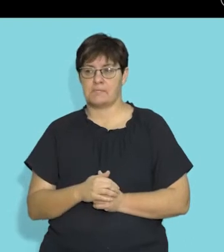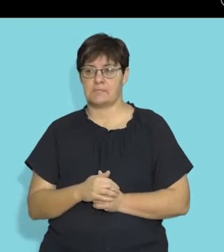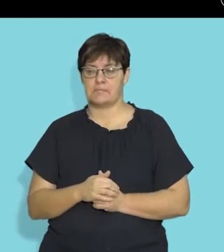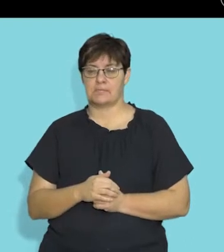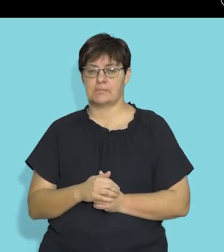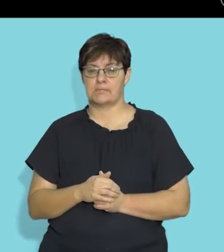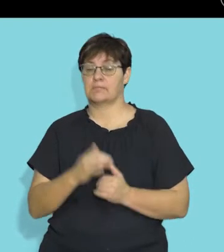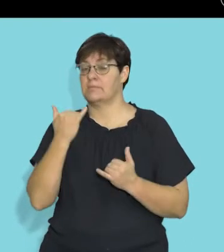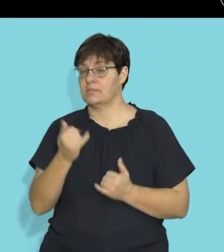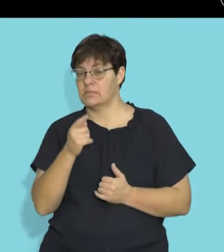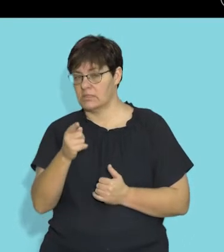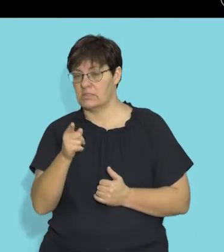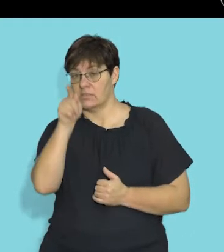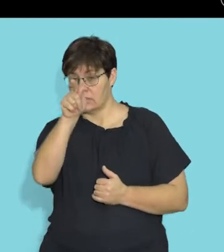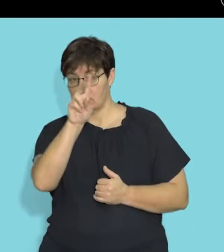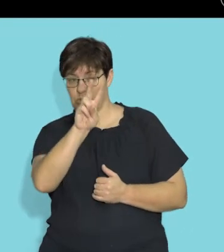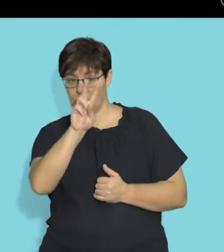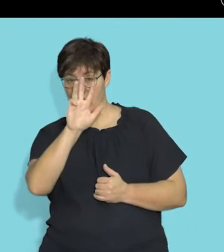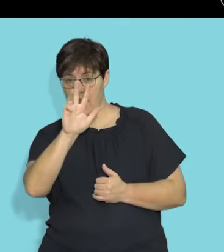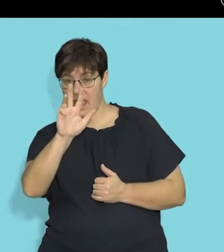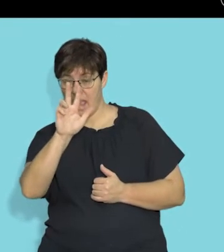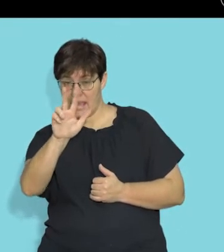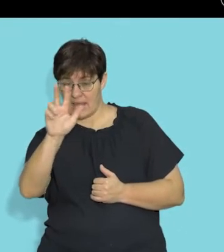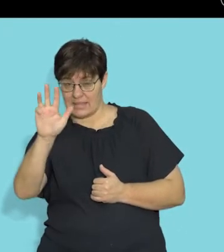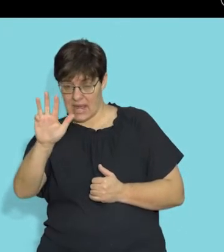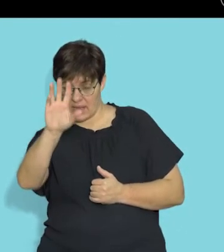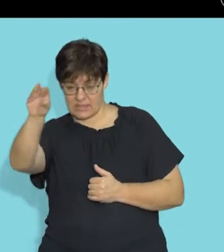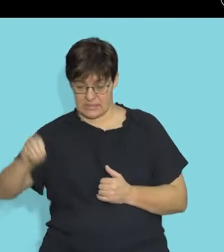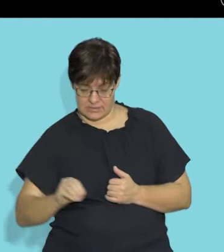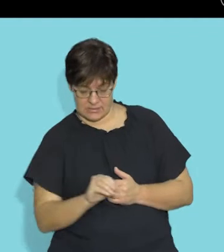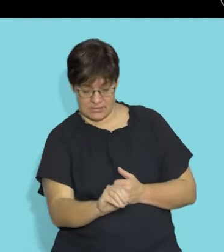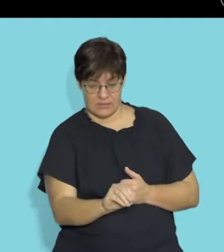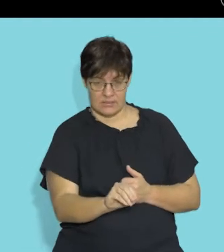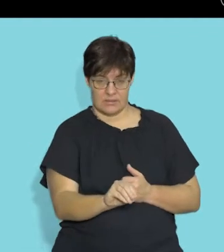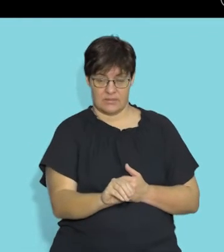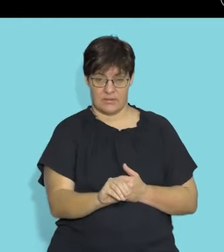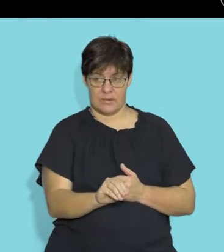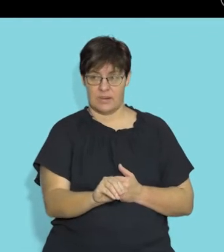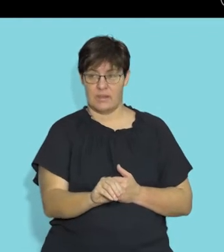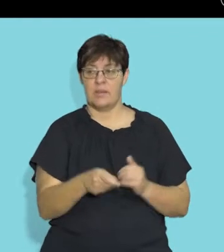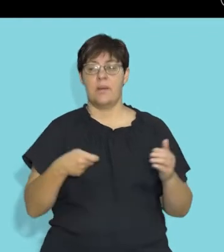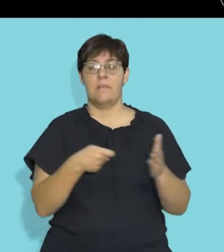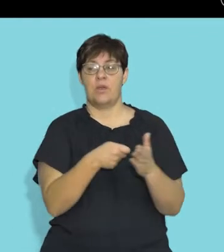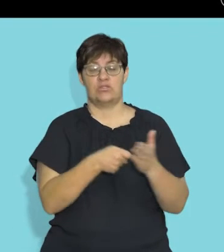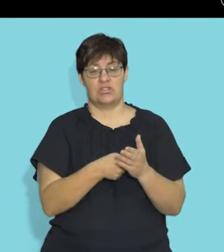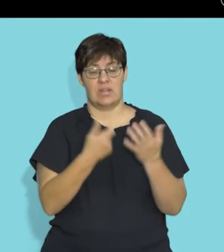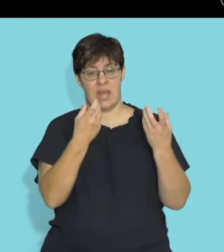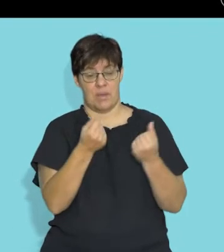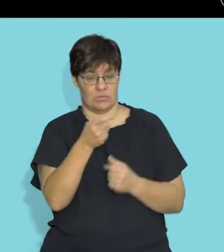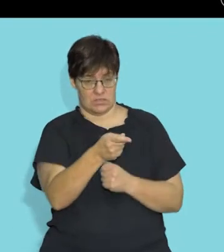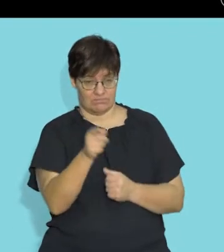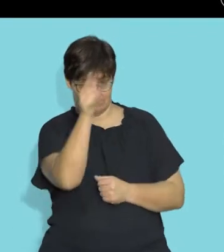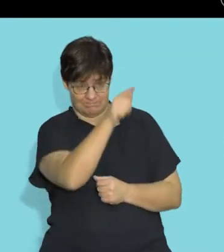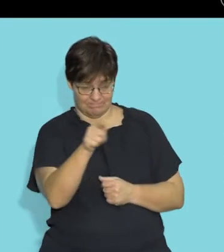that we have to now bring in the 2,889 into my purchases figure. There we